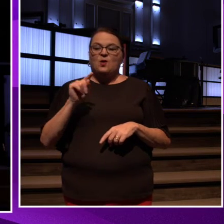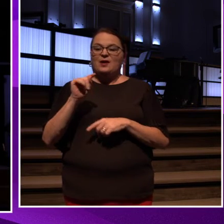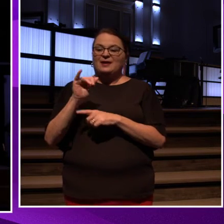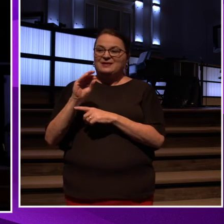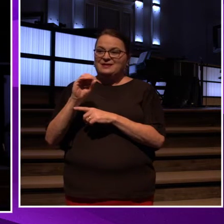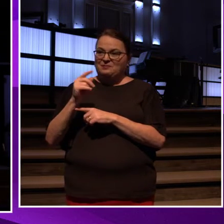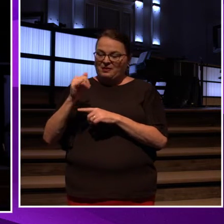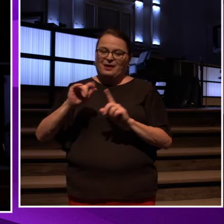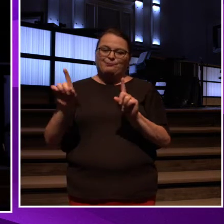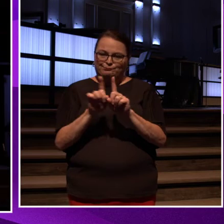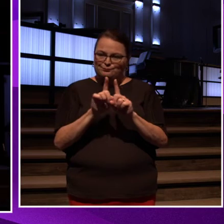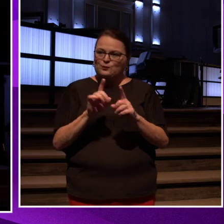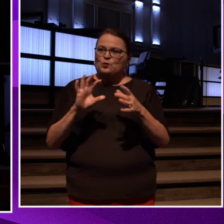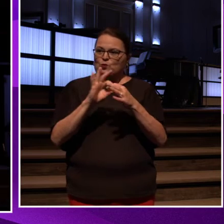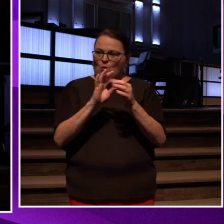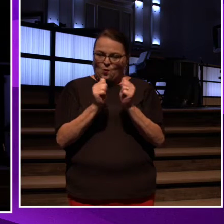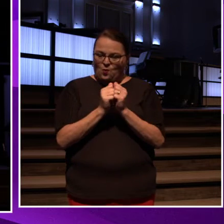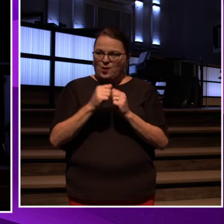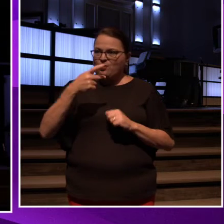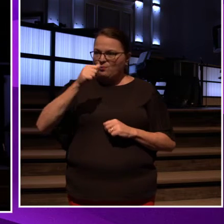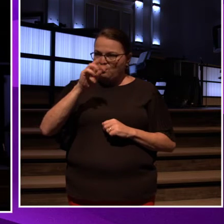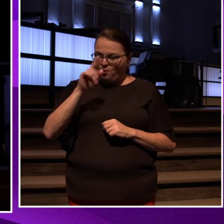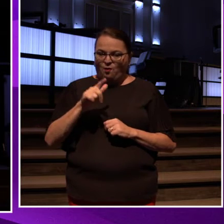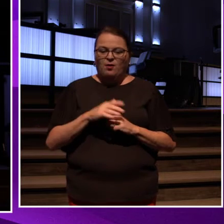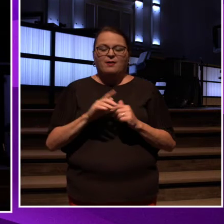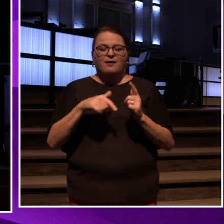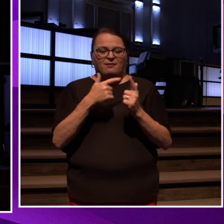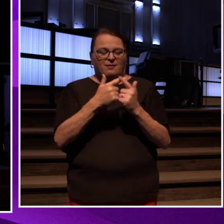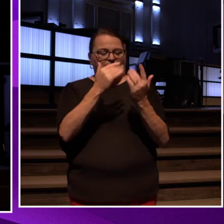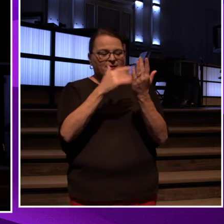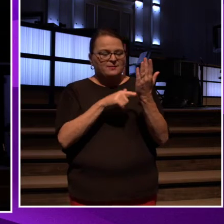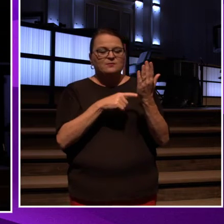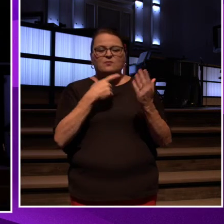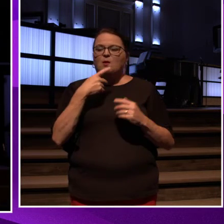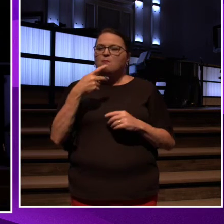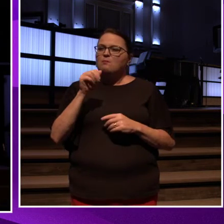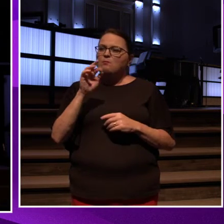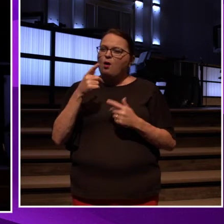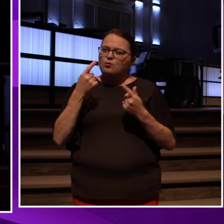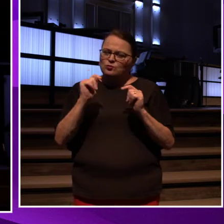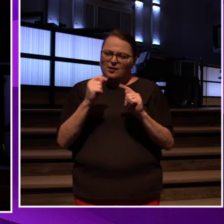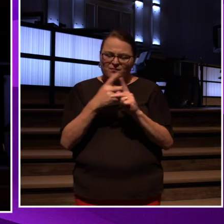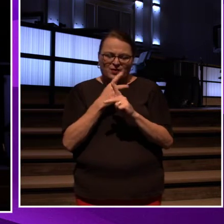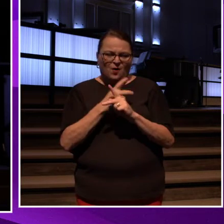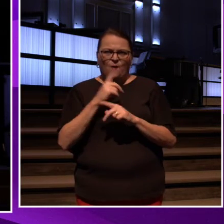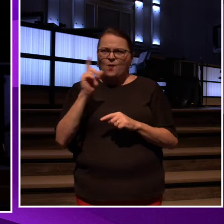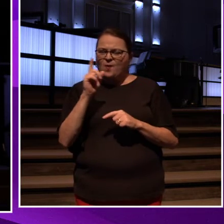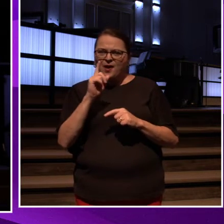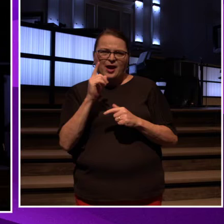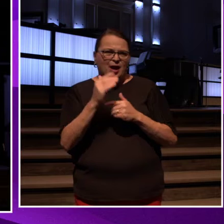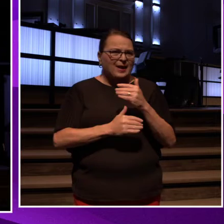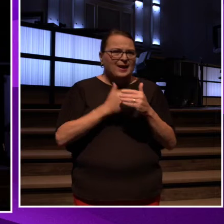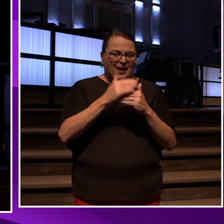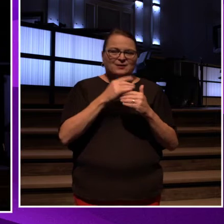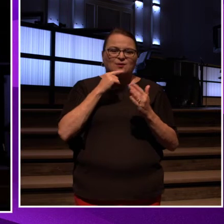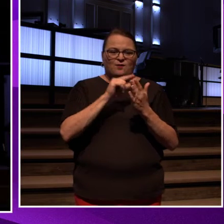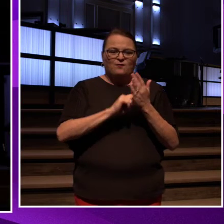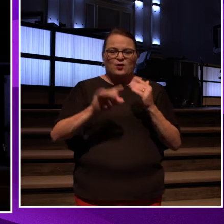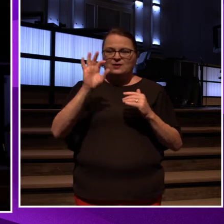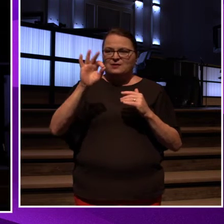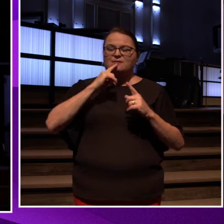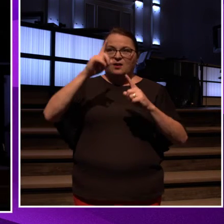them. And it says on down, Paul was trying to figure out where he was going to go next. In verse 9, a